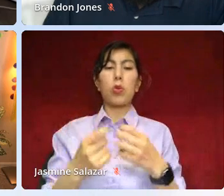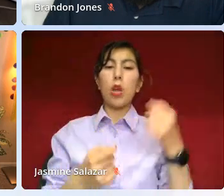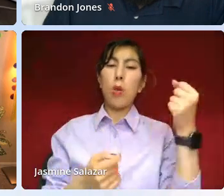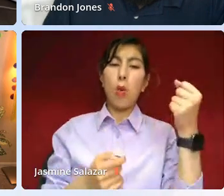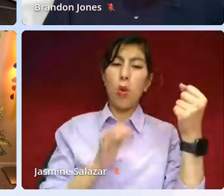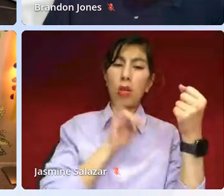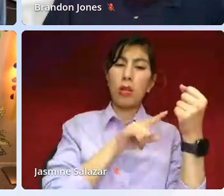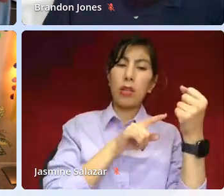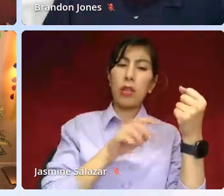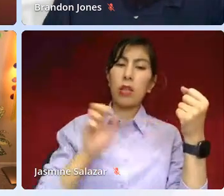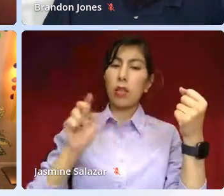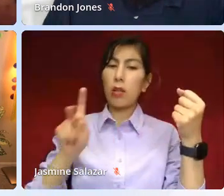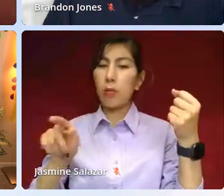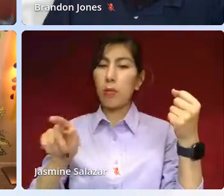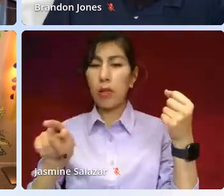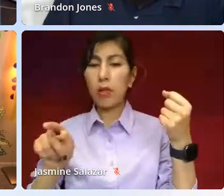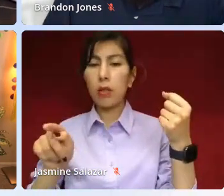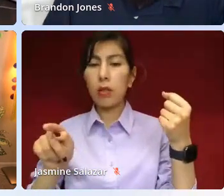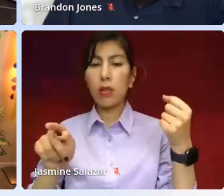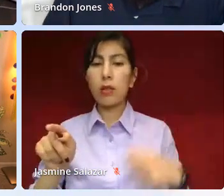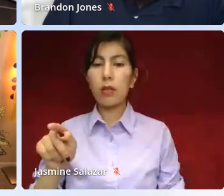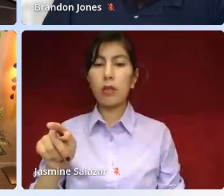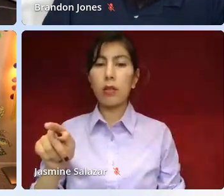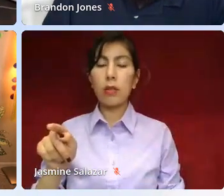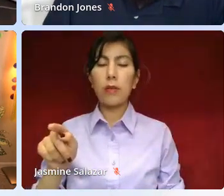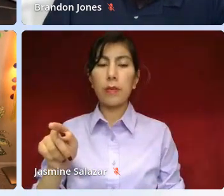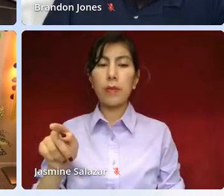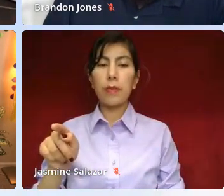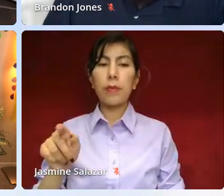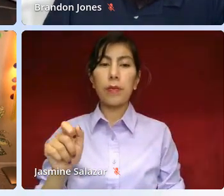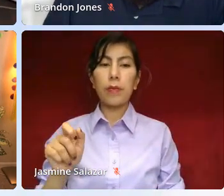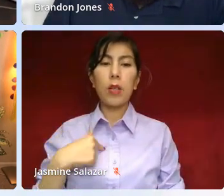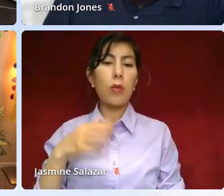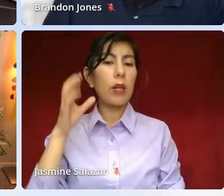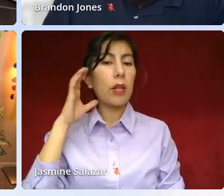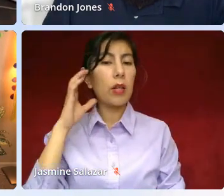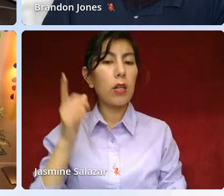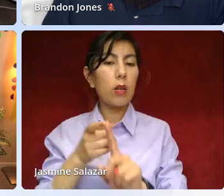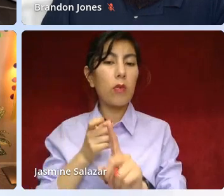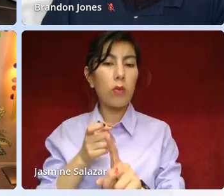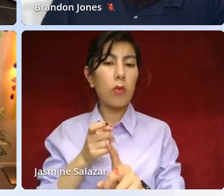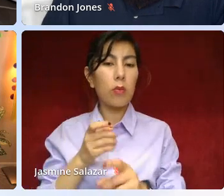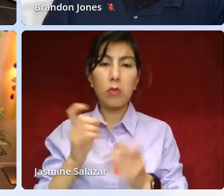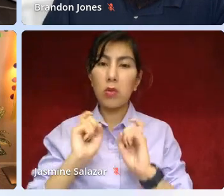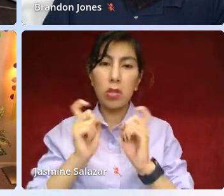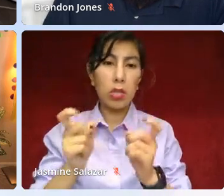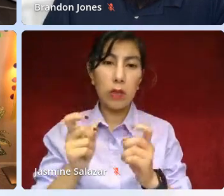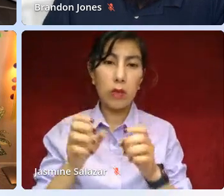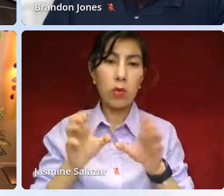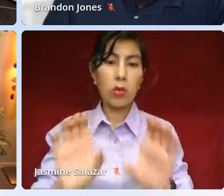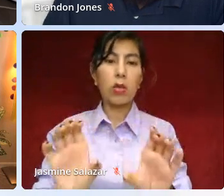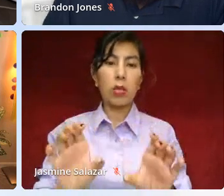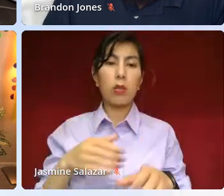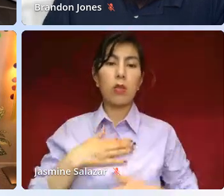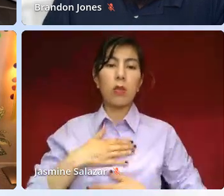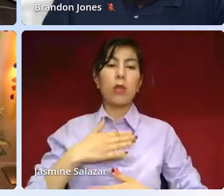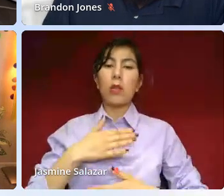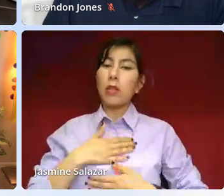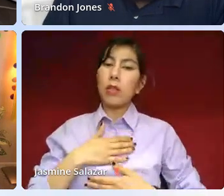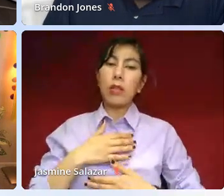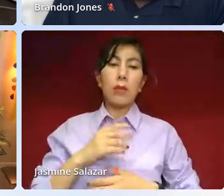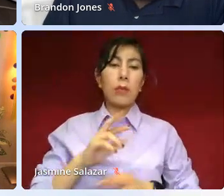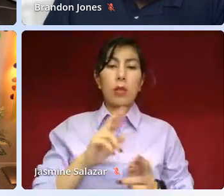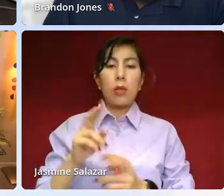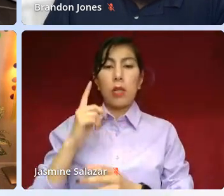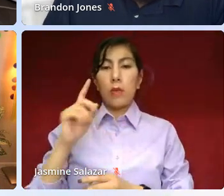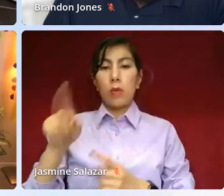them because there's a couple things that got brought up. I want to hear, just to give you guys a chance to take a breath and to be ready when we